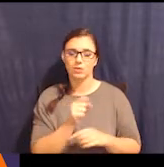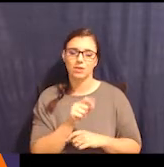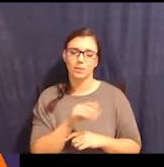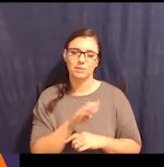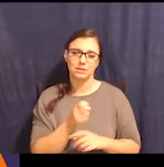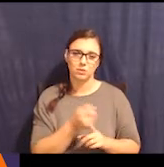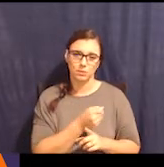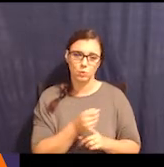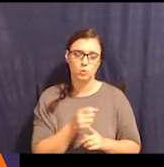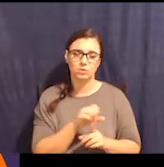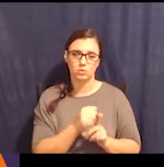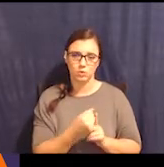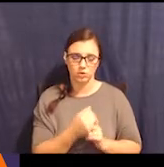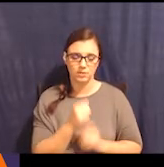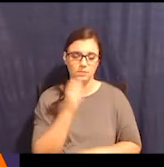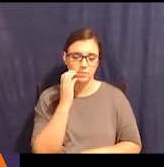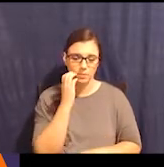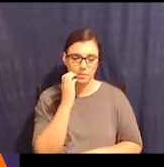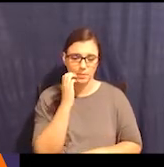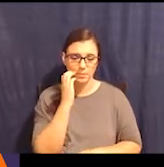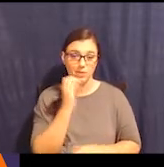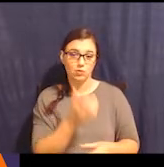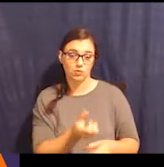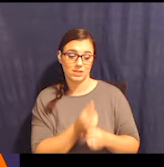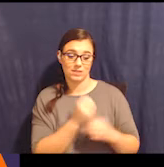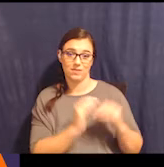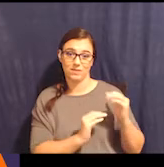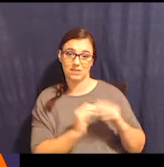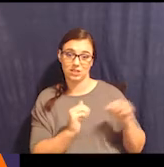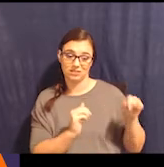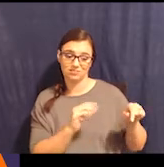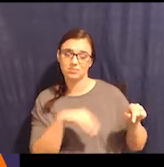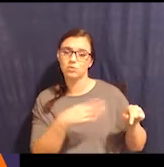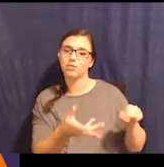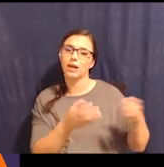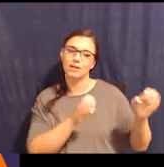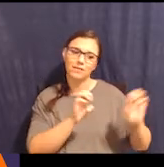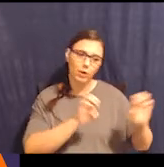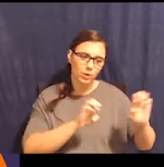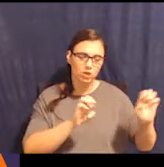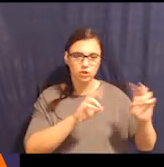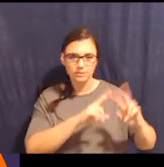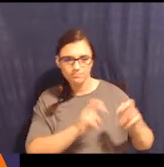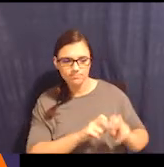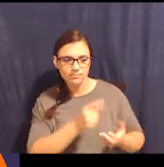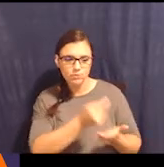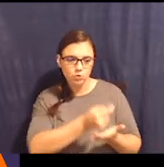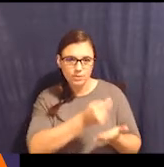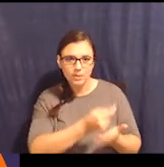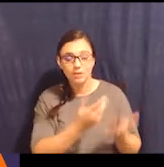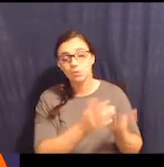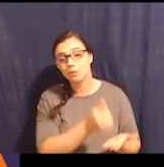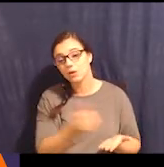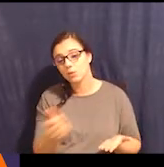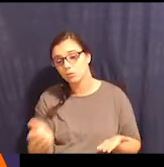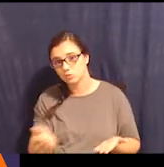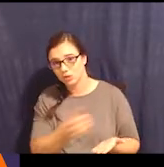provide evaluation and treatment or transportation to an appropriate service providers if they cannot meet the needs of the